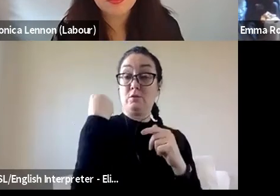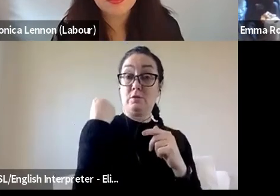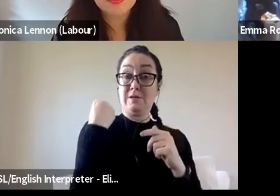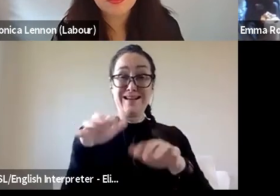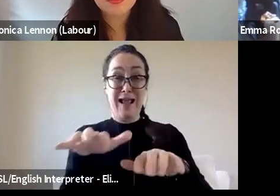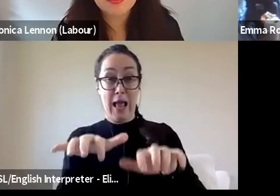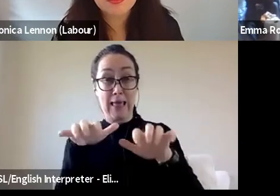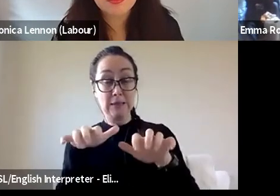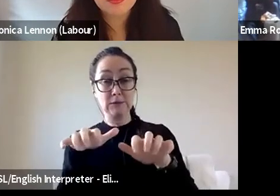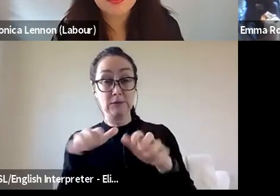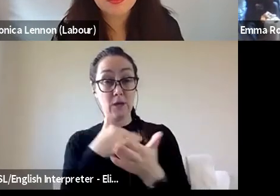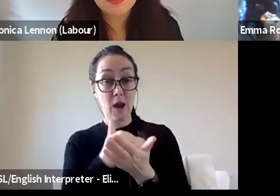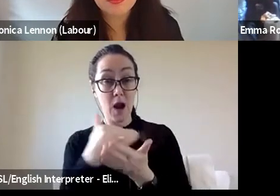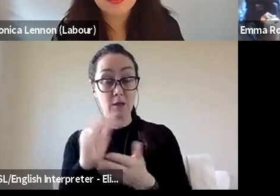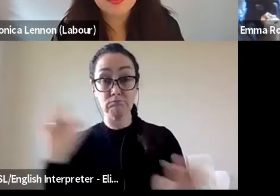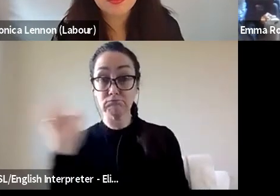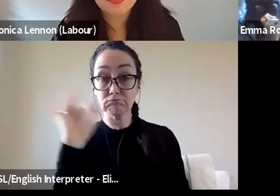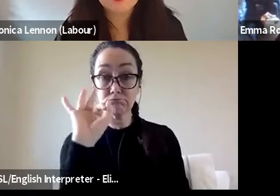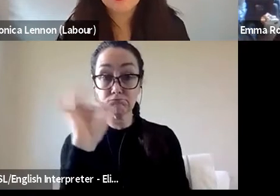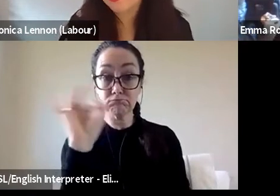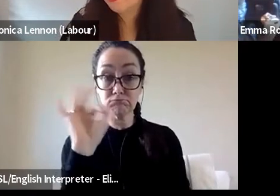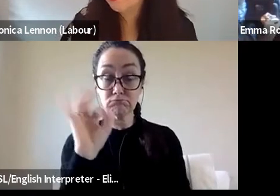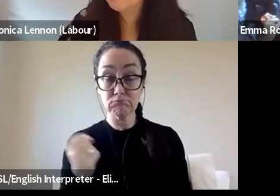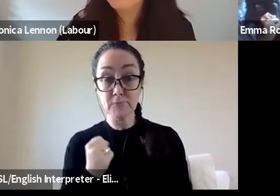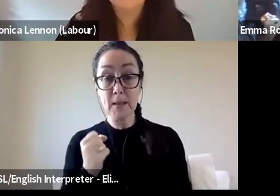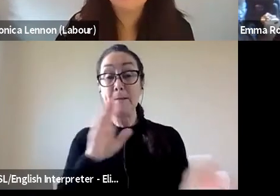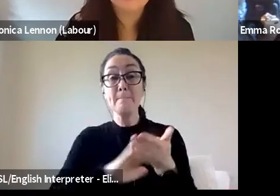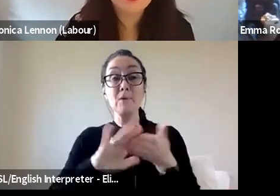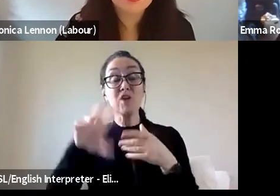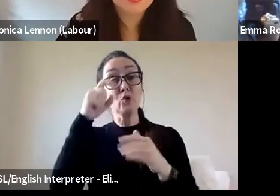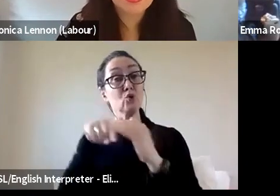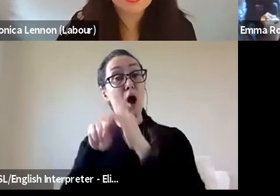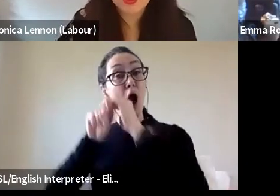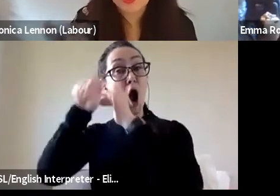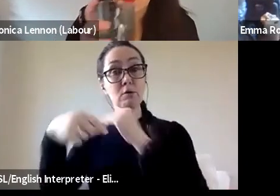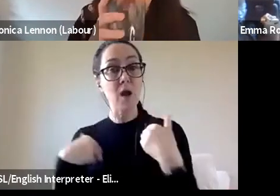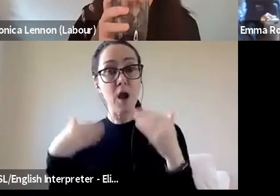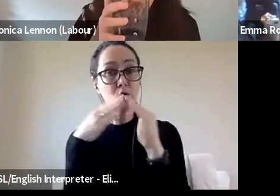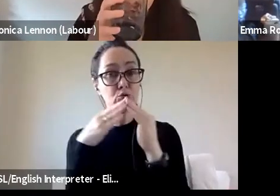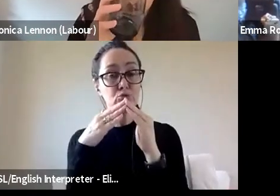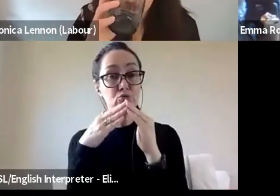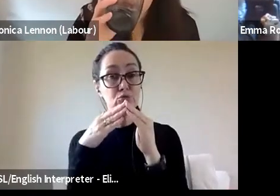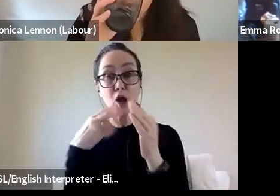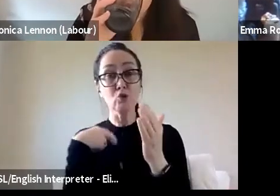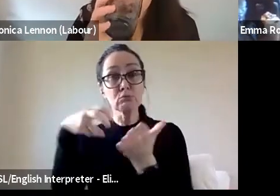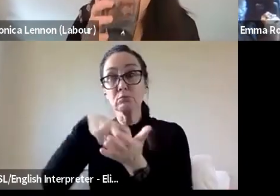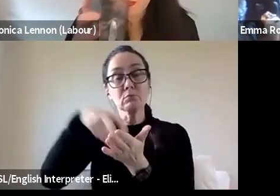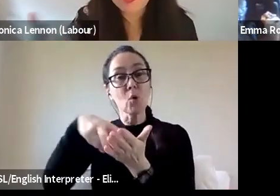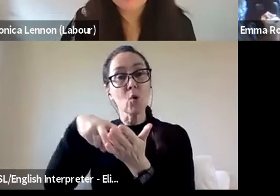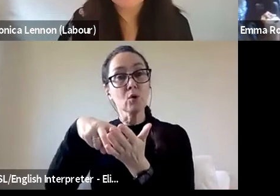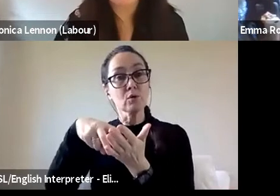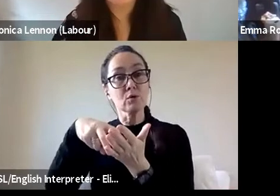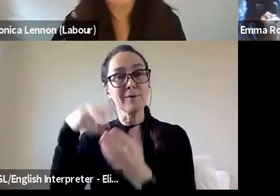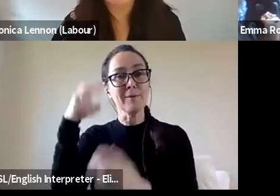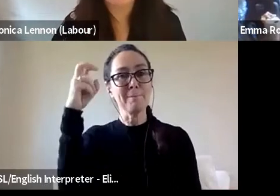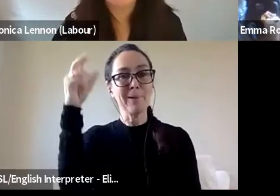and snow. Nobody from the council came along. That means I couldn't leave my home to get to a bus stop, which meant I couldn't